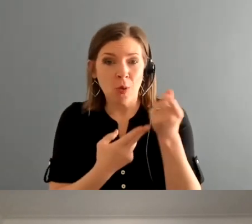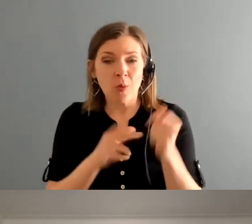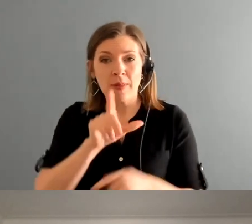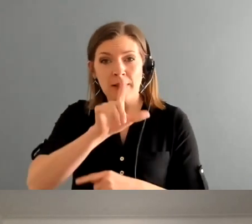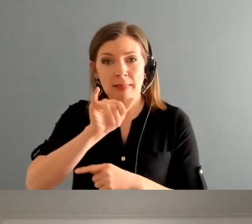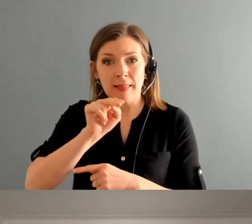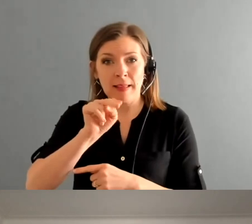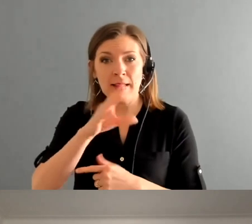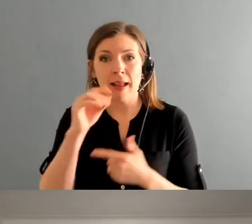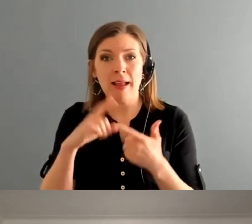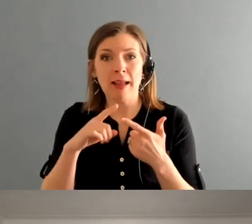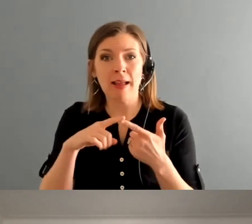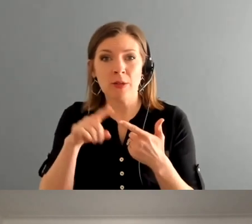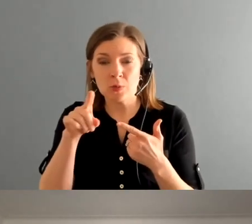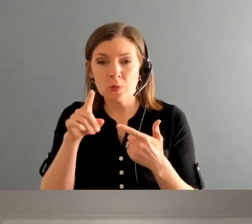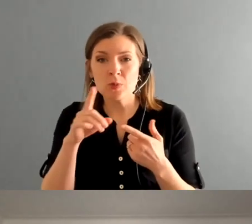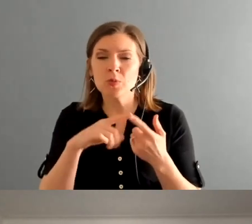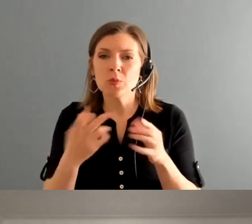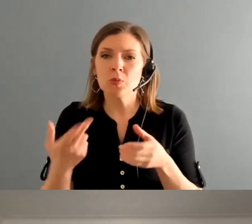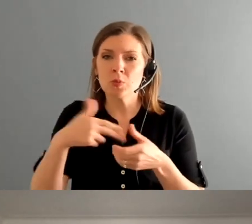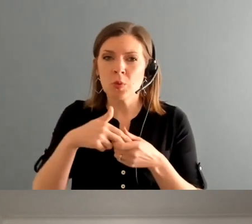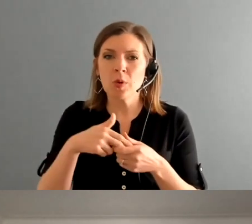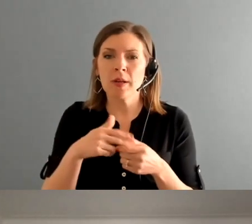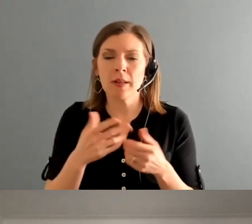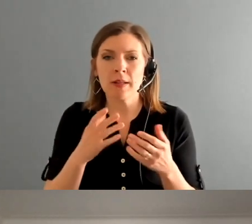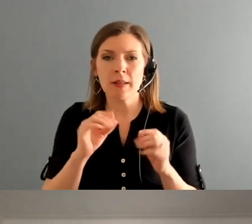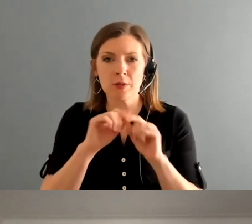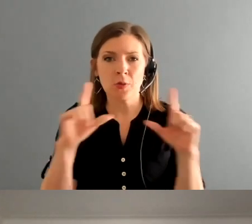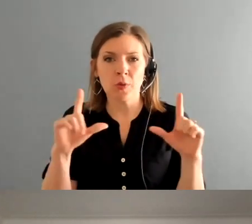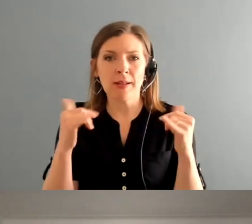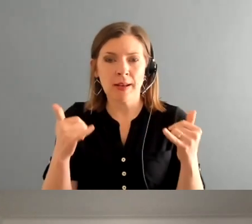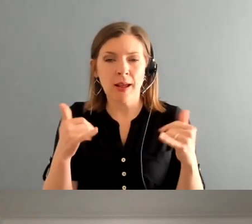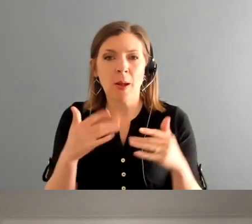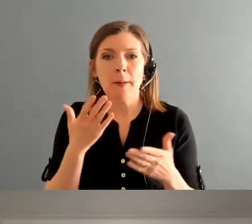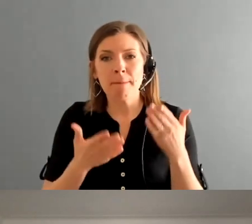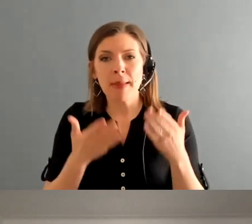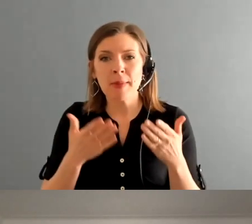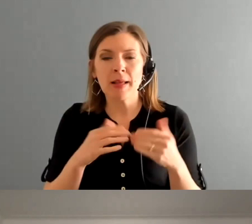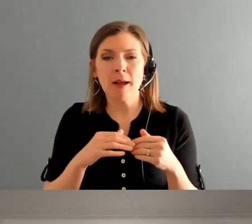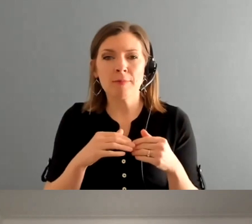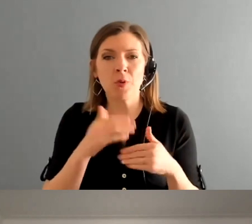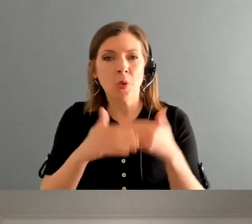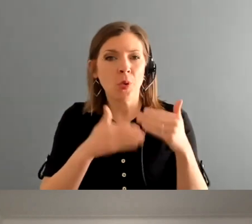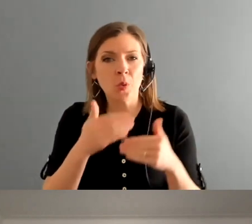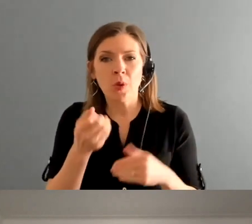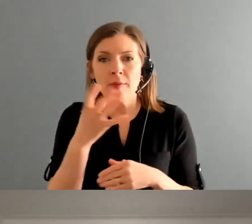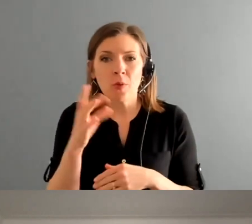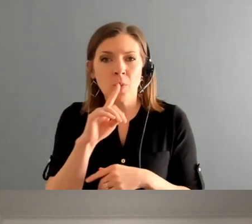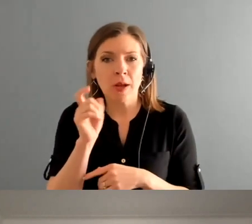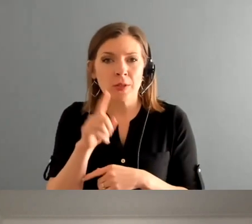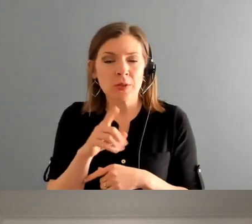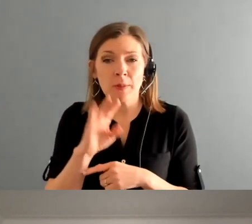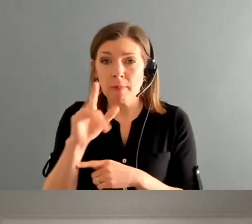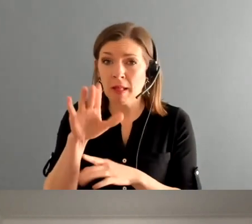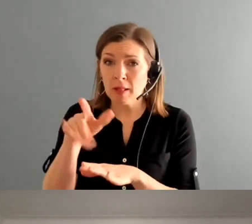Lynn and you, to join the screen now and maybe go through a few questions. Bill,